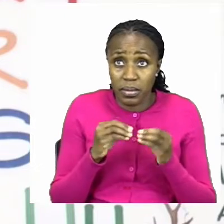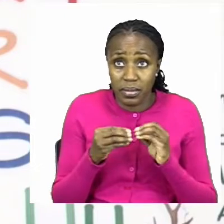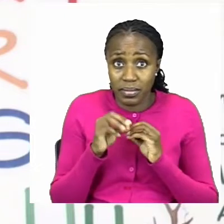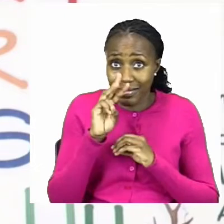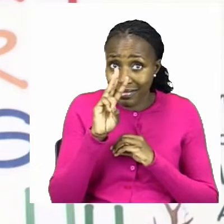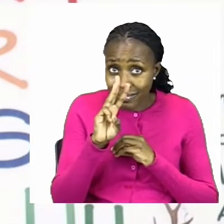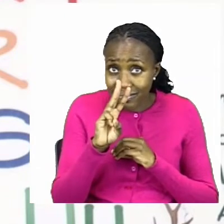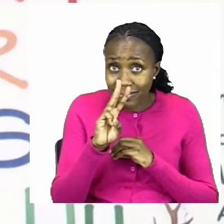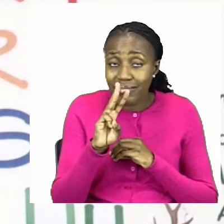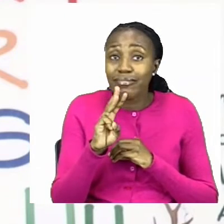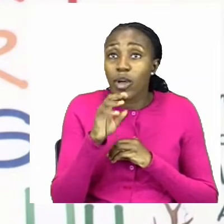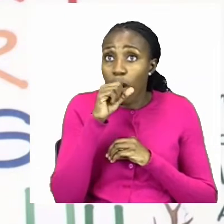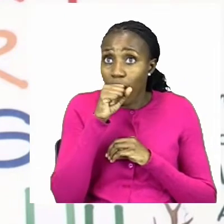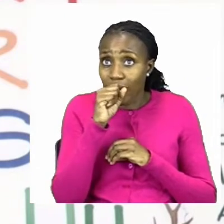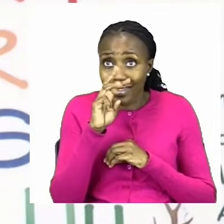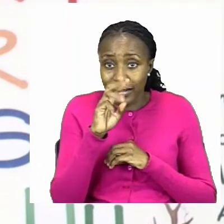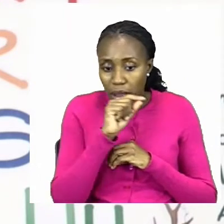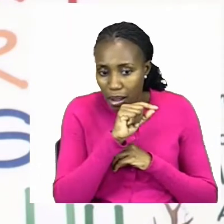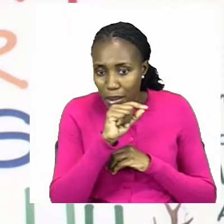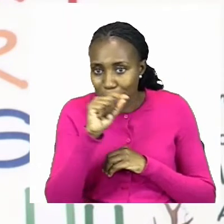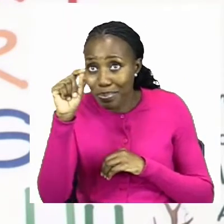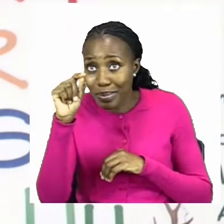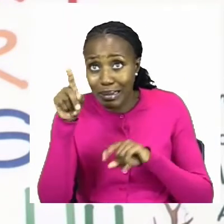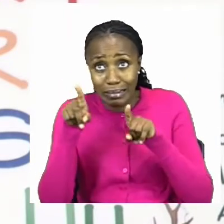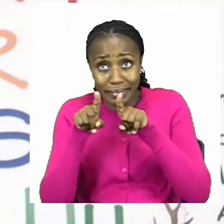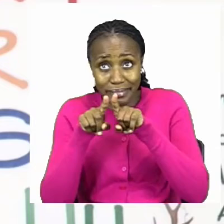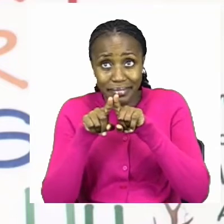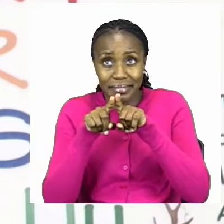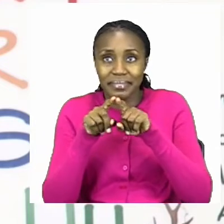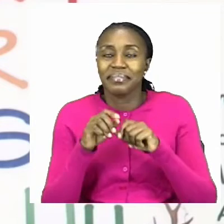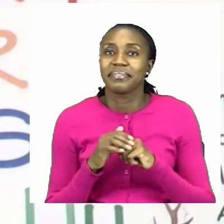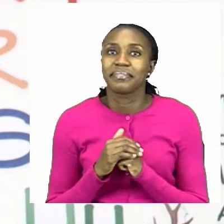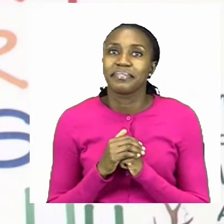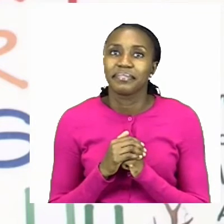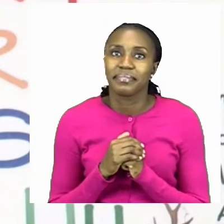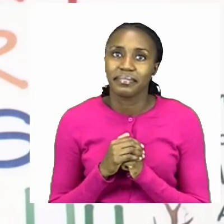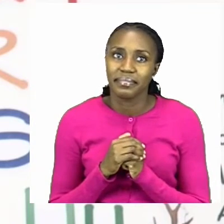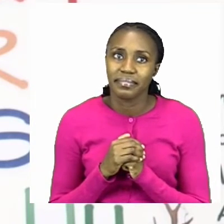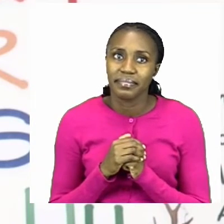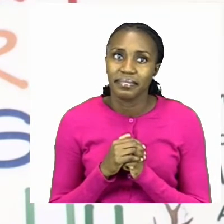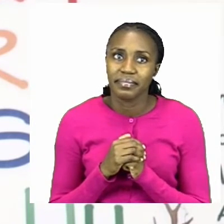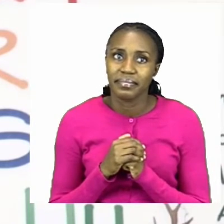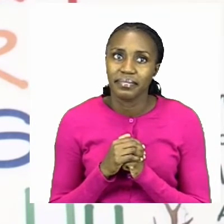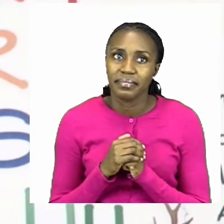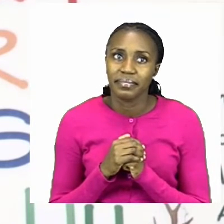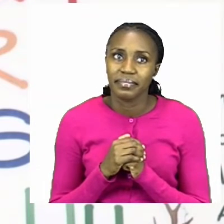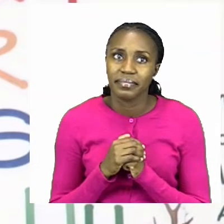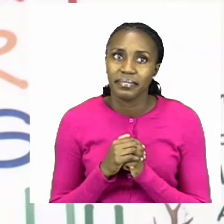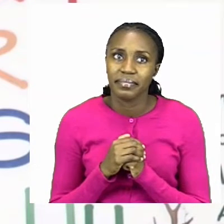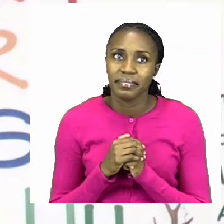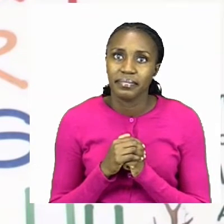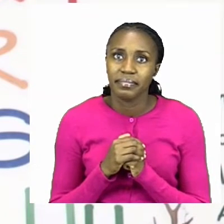know now that we have 3 oranges. So we match the number 3 to the